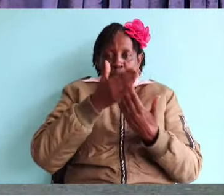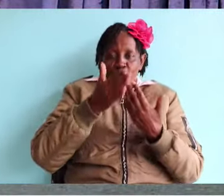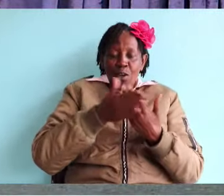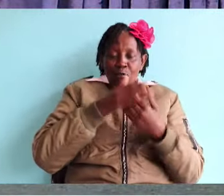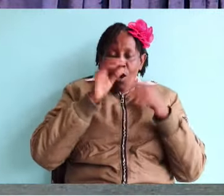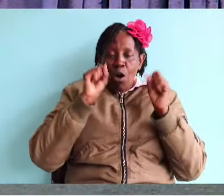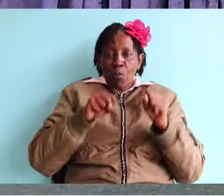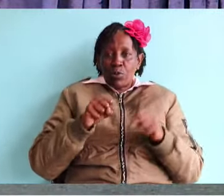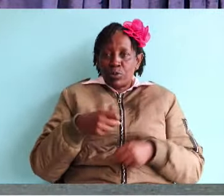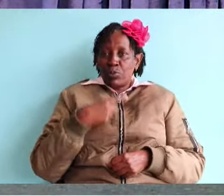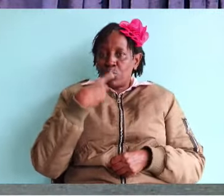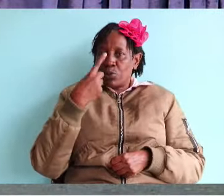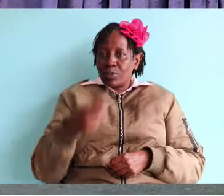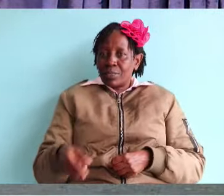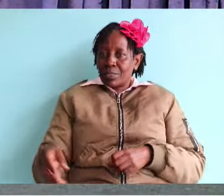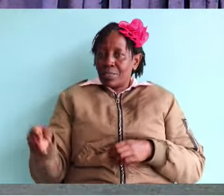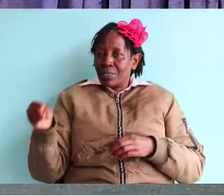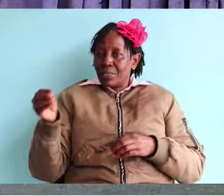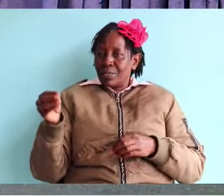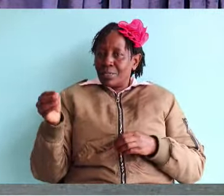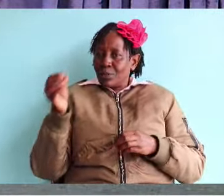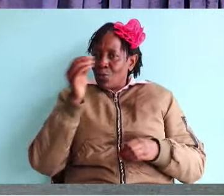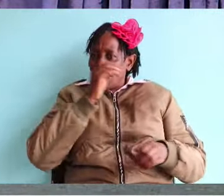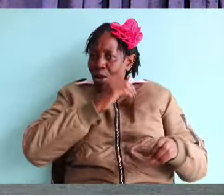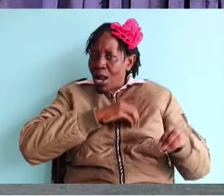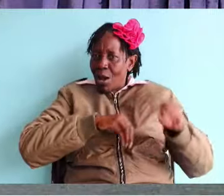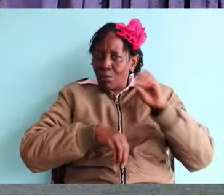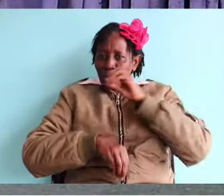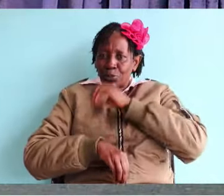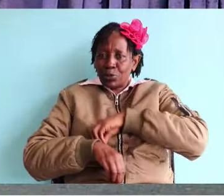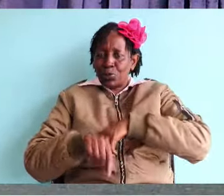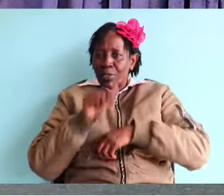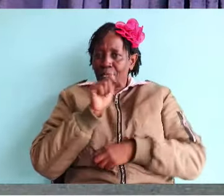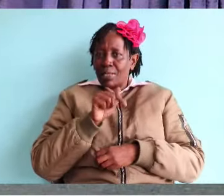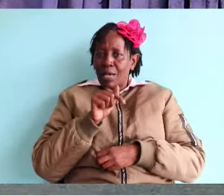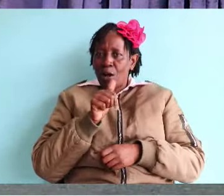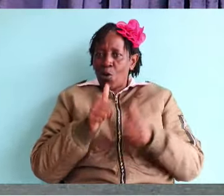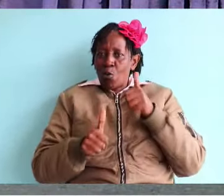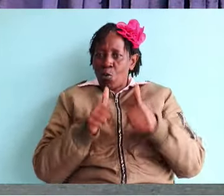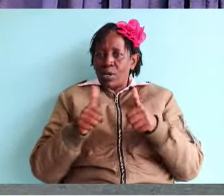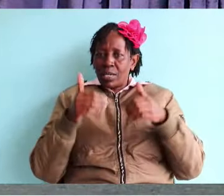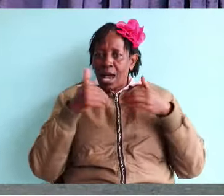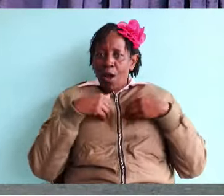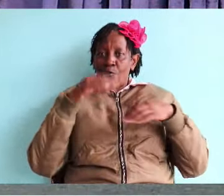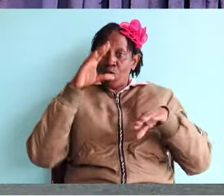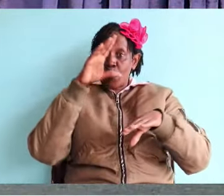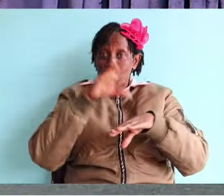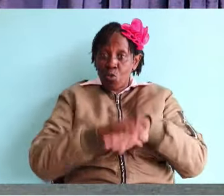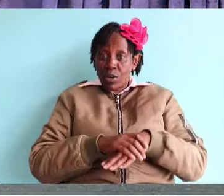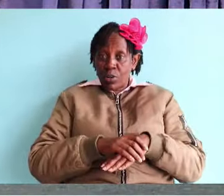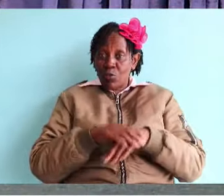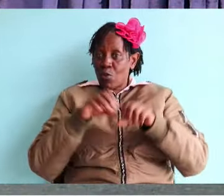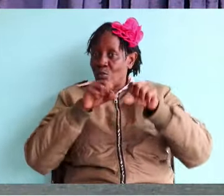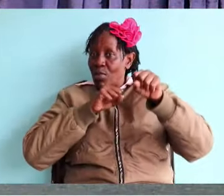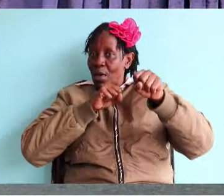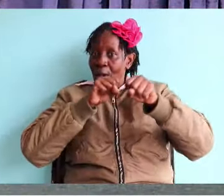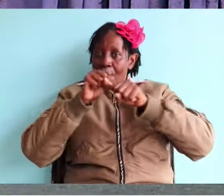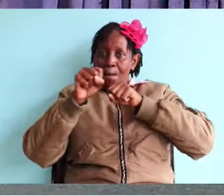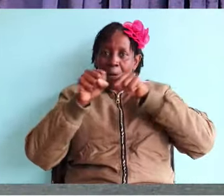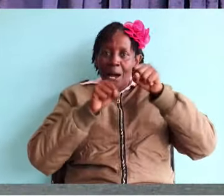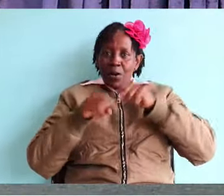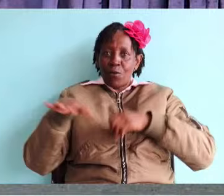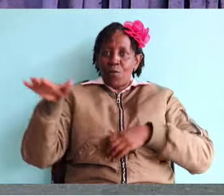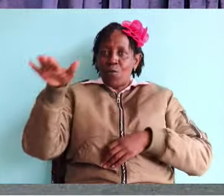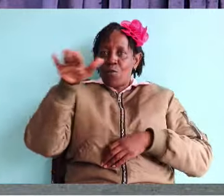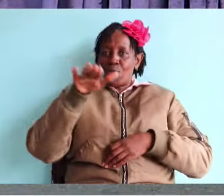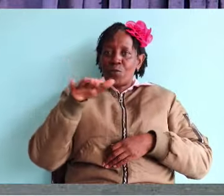an act of corruption. You know, where he says, that which you have gotten from the battlefield, the booty that you have been able